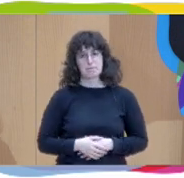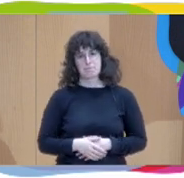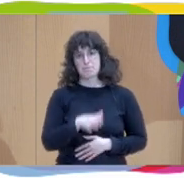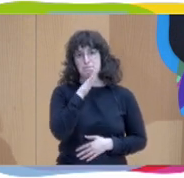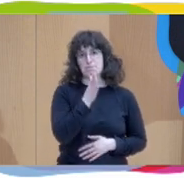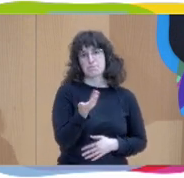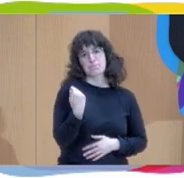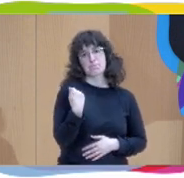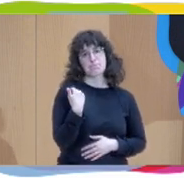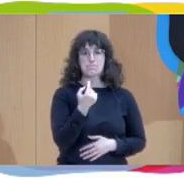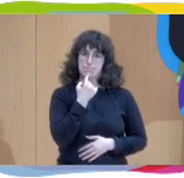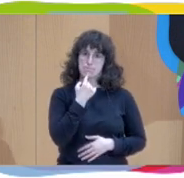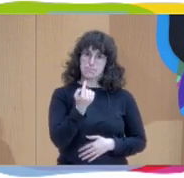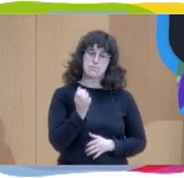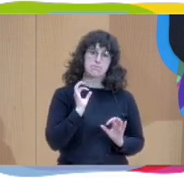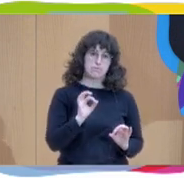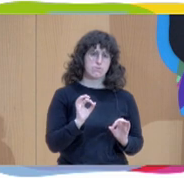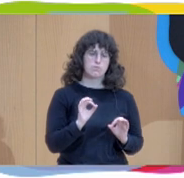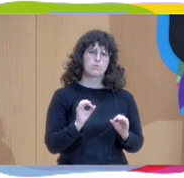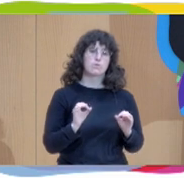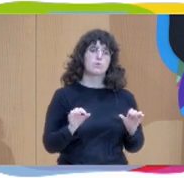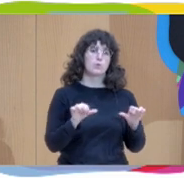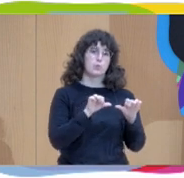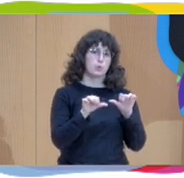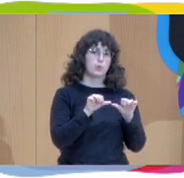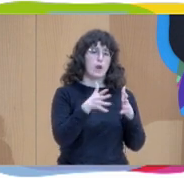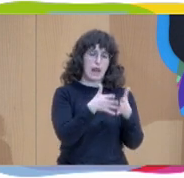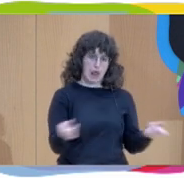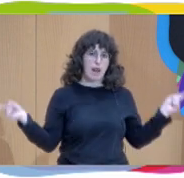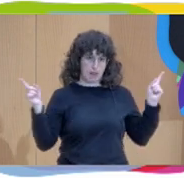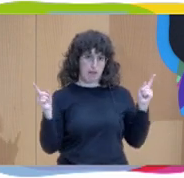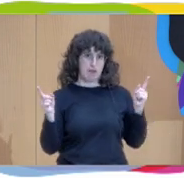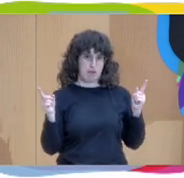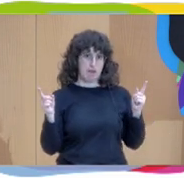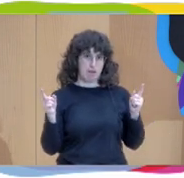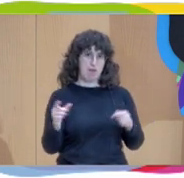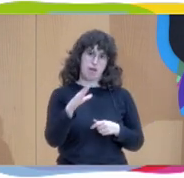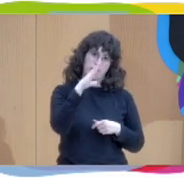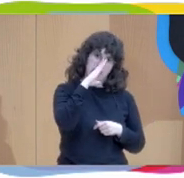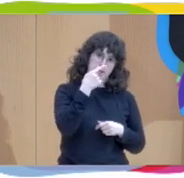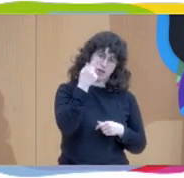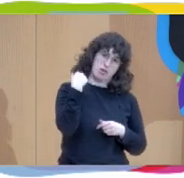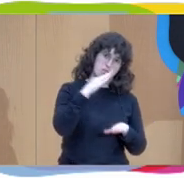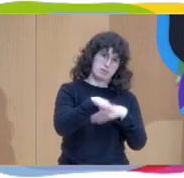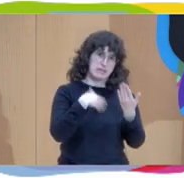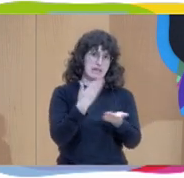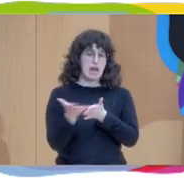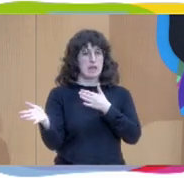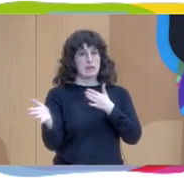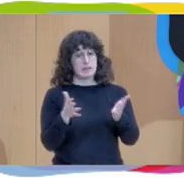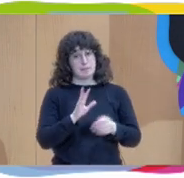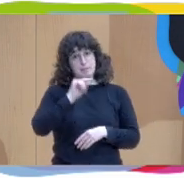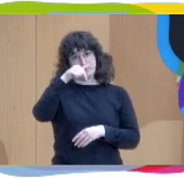training course that started last February, and it ended this March. And there were 95 participants, and